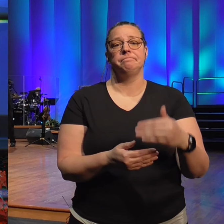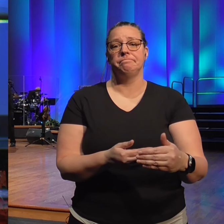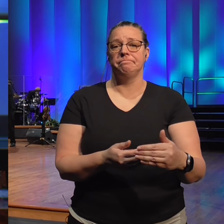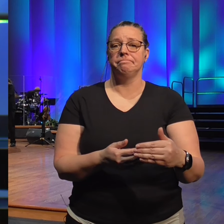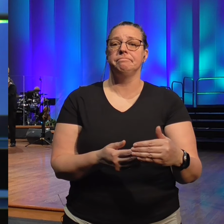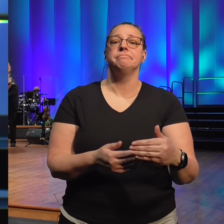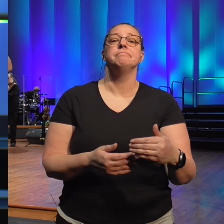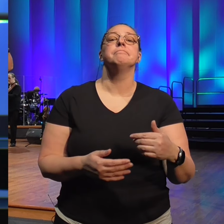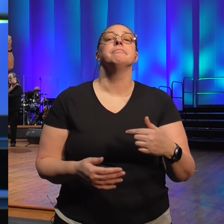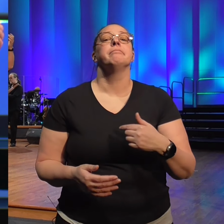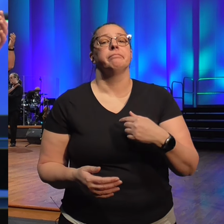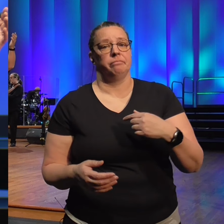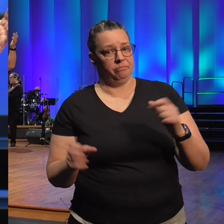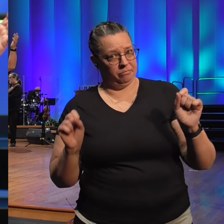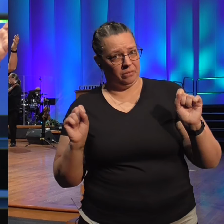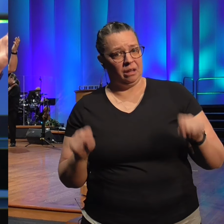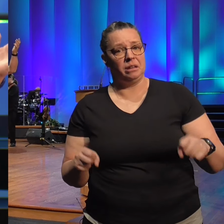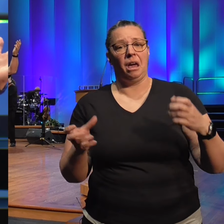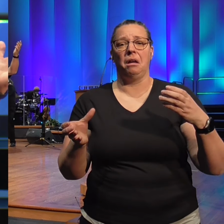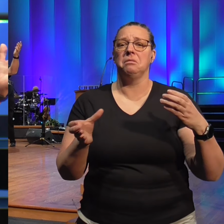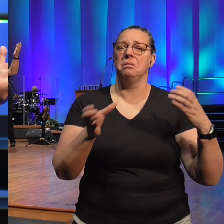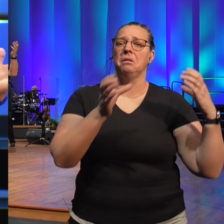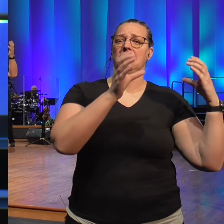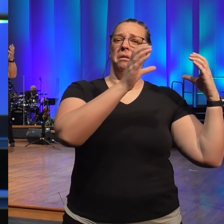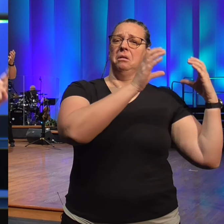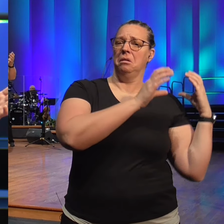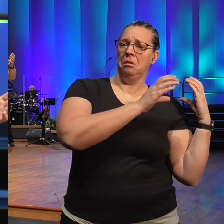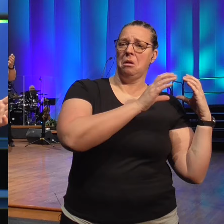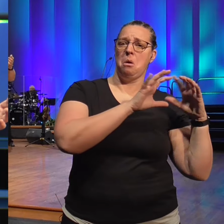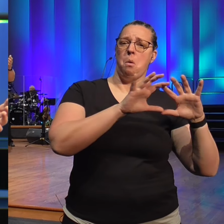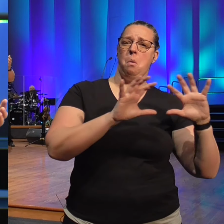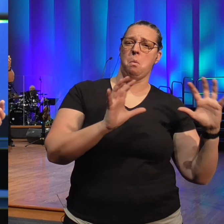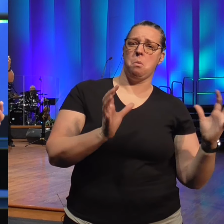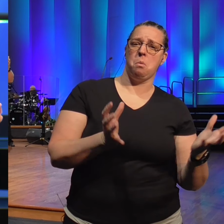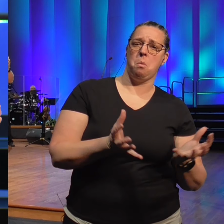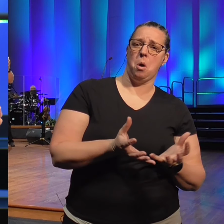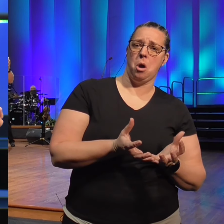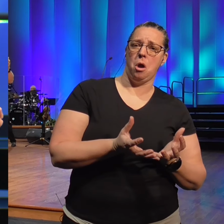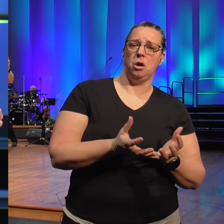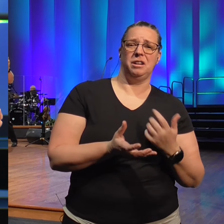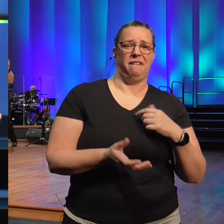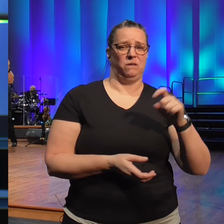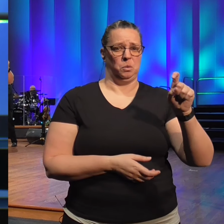I can hold the weight of the world if that's what you